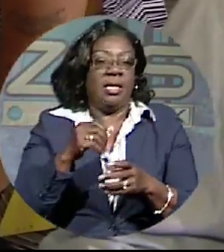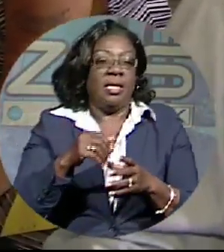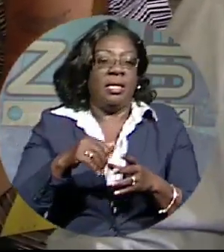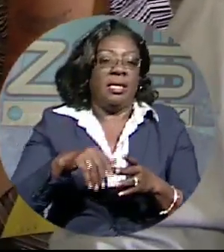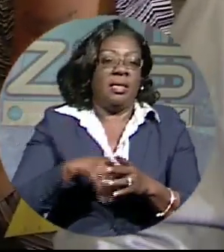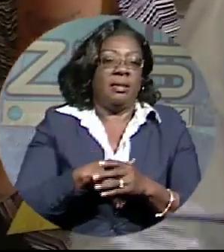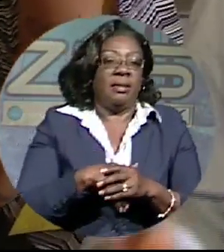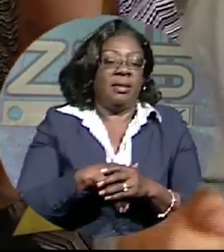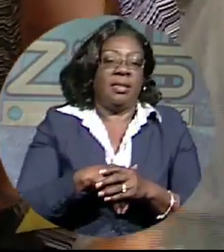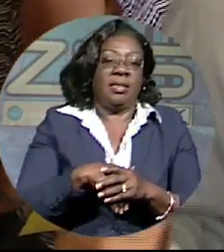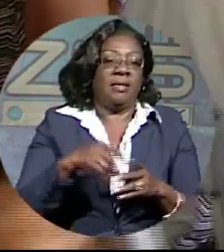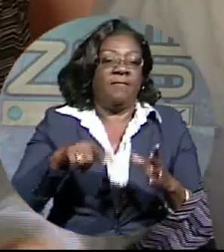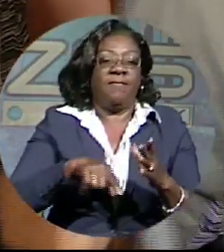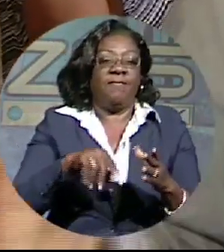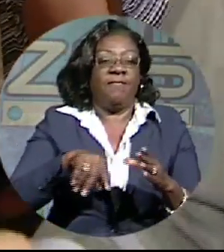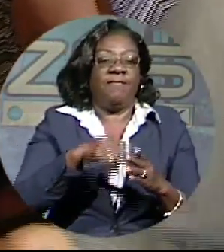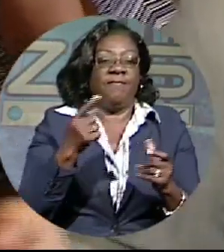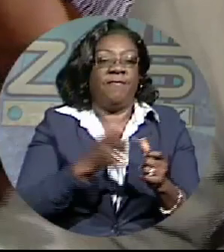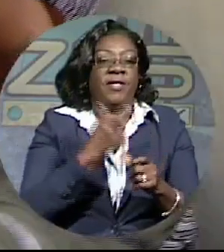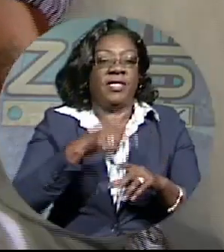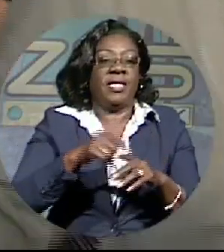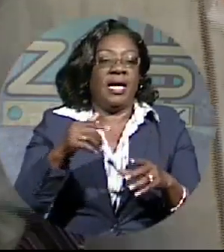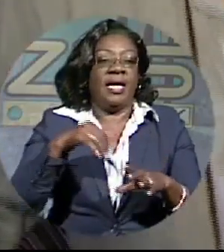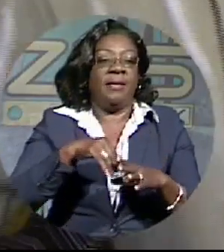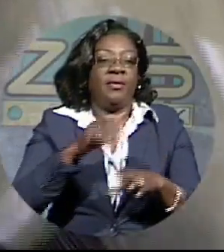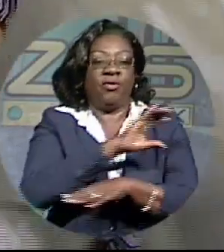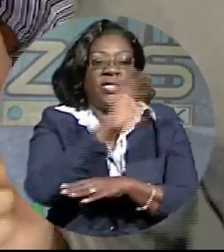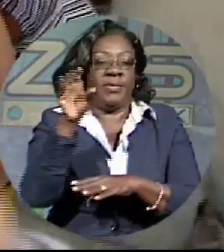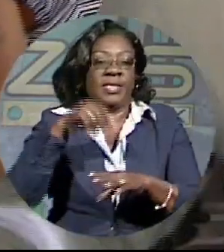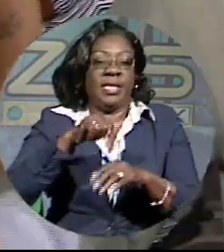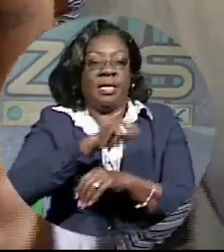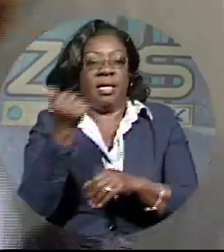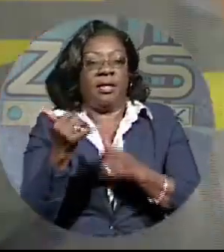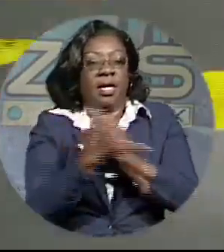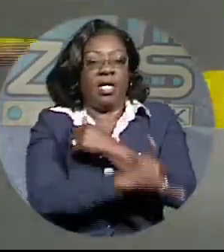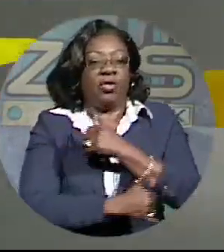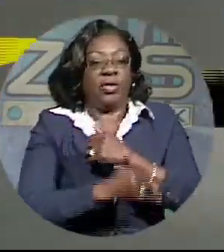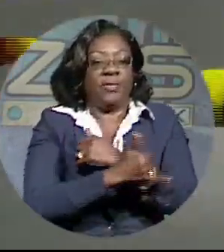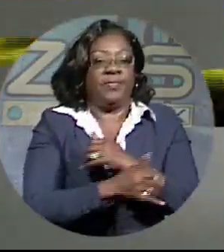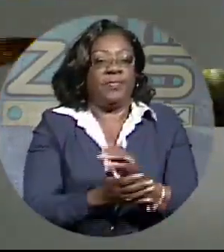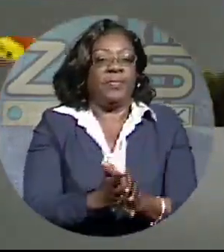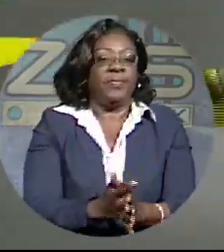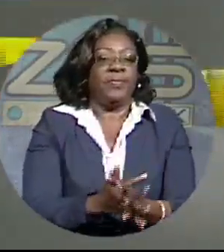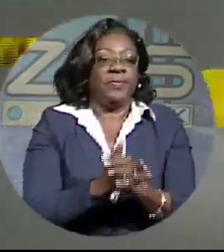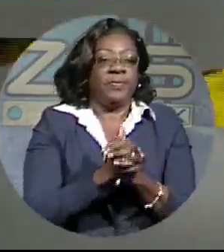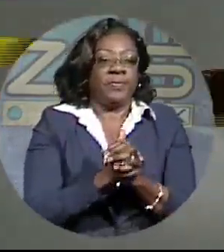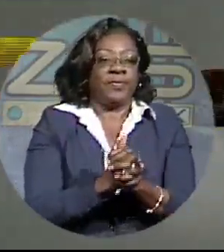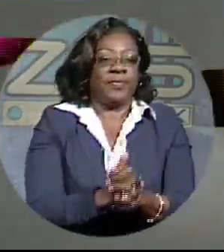In other countries. It's very interesting. Mm.